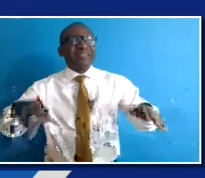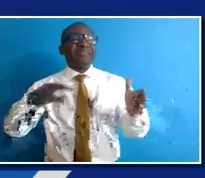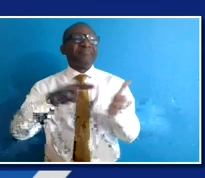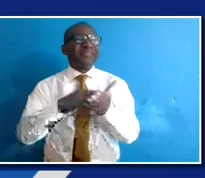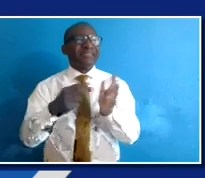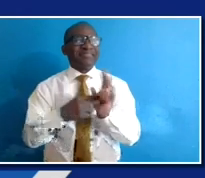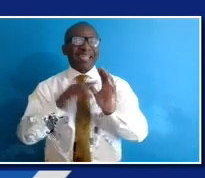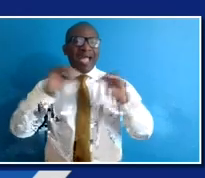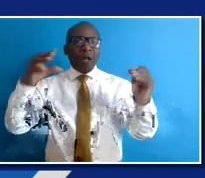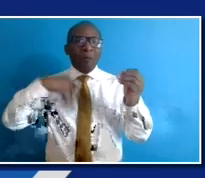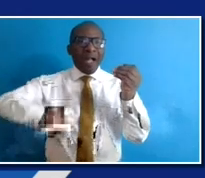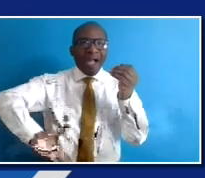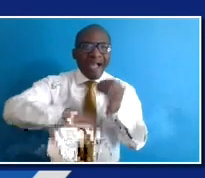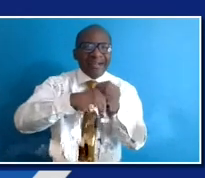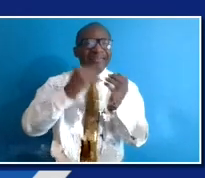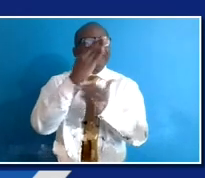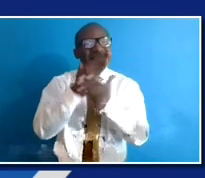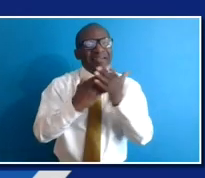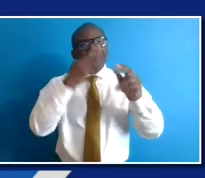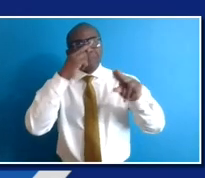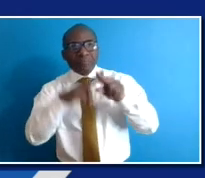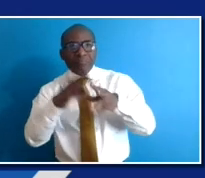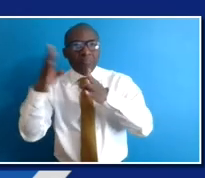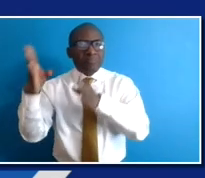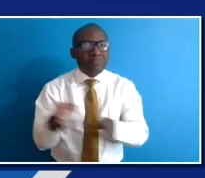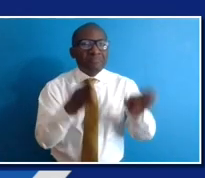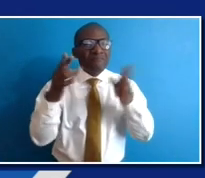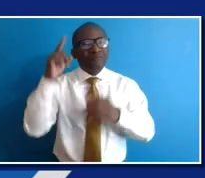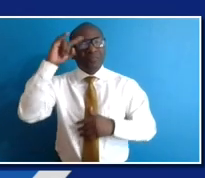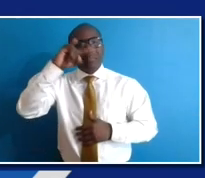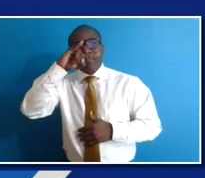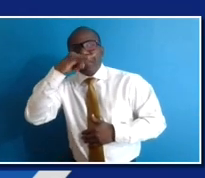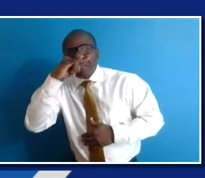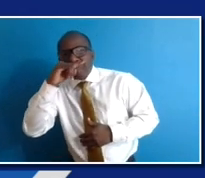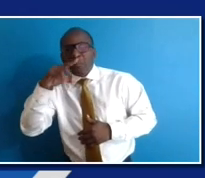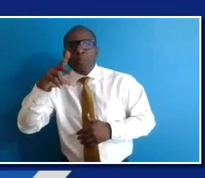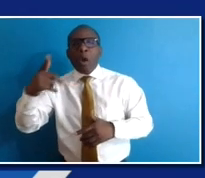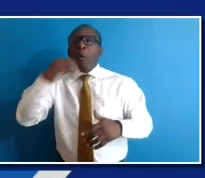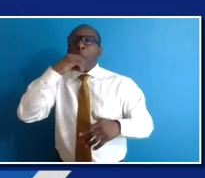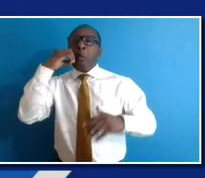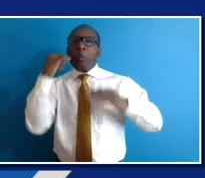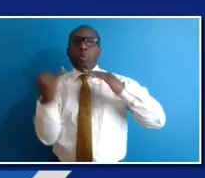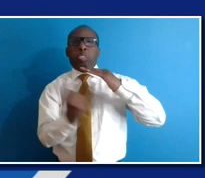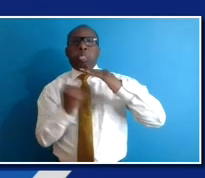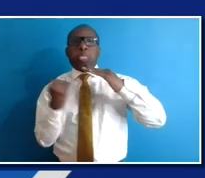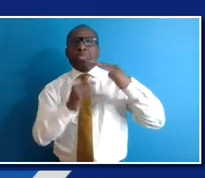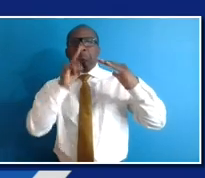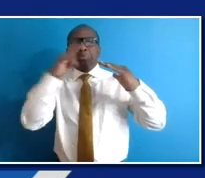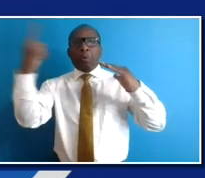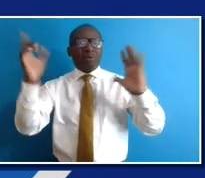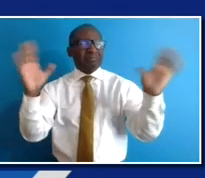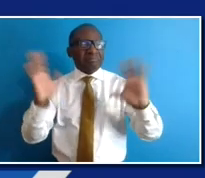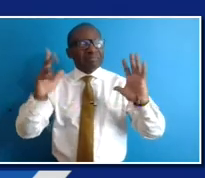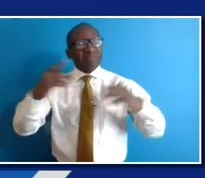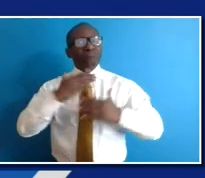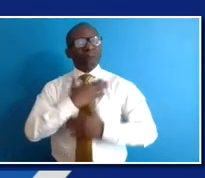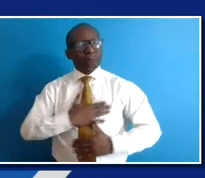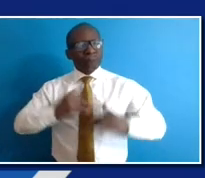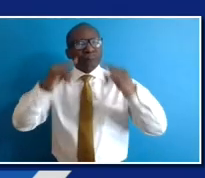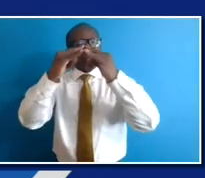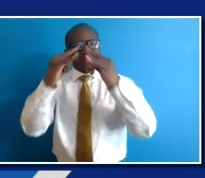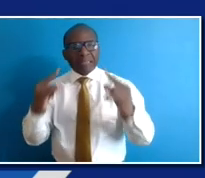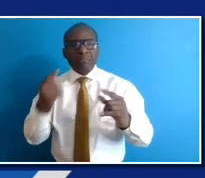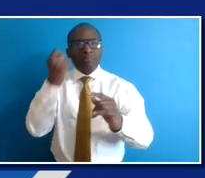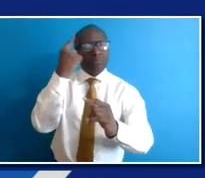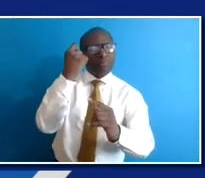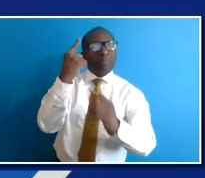structured with less individuals. We're not going to have the same volume of kids. They're going to be organized in ways to try to do the best we can for social distancing, but we wanted to